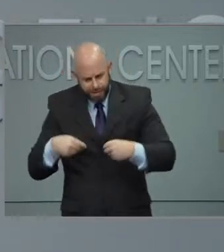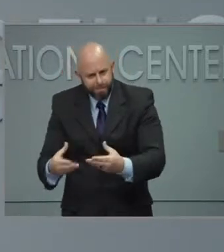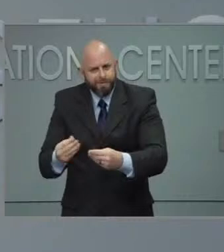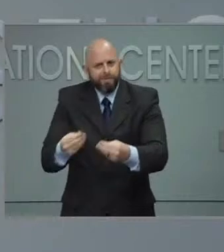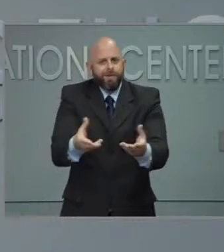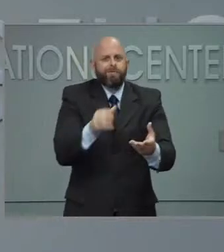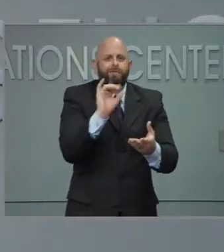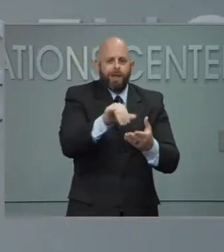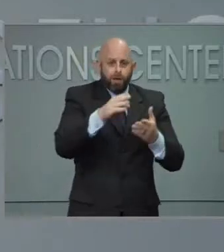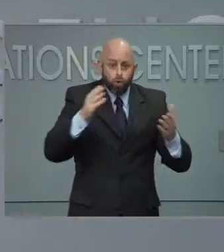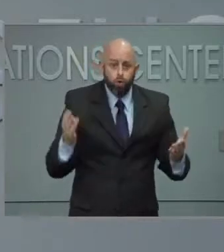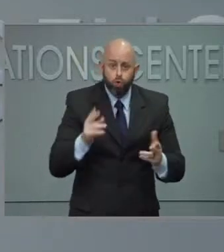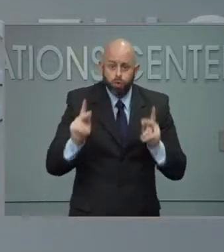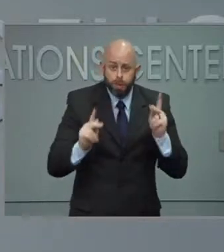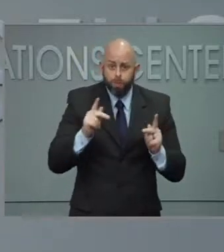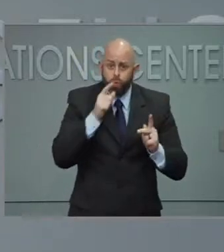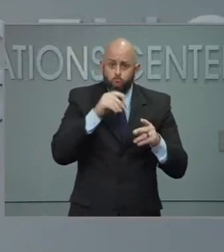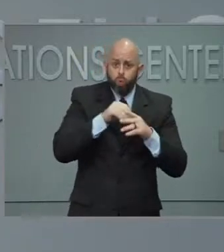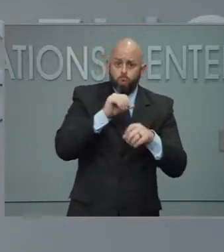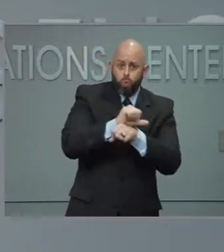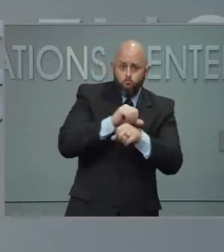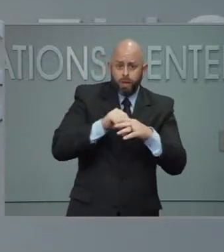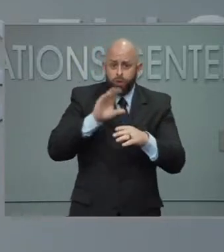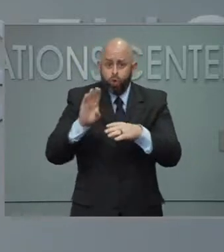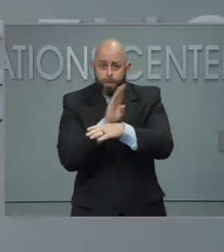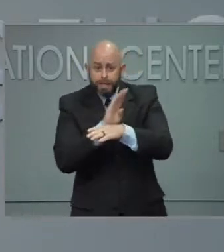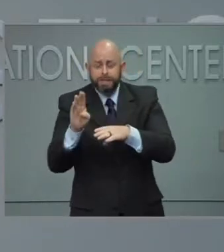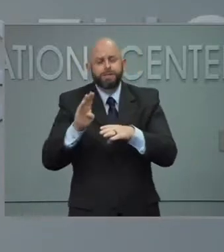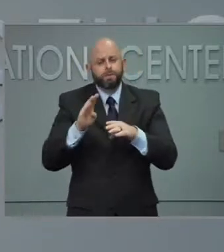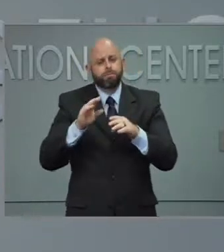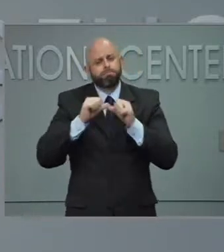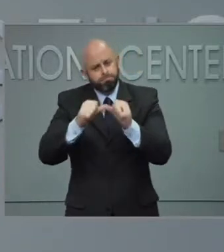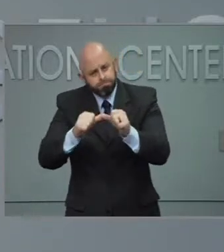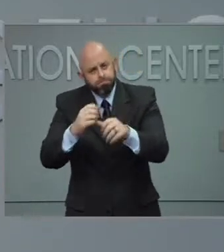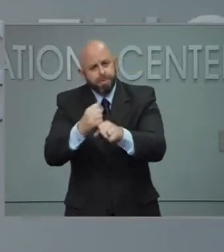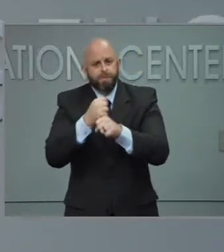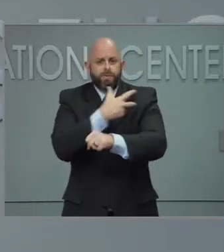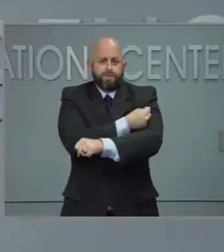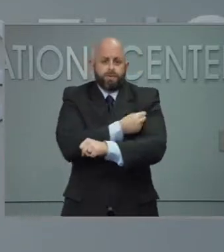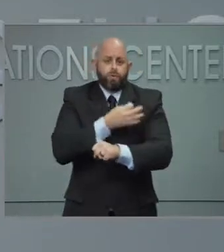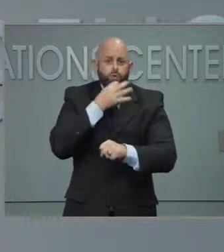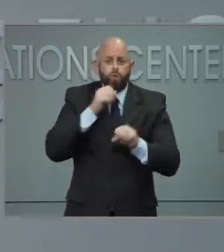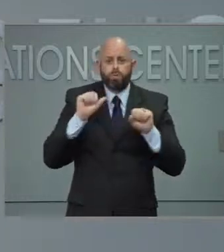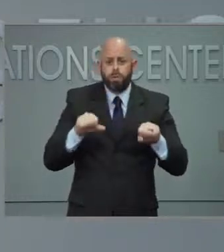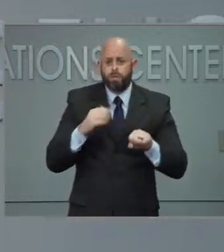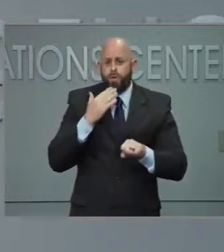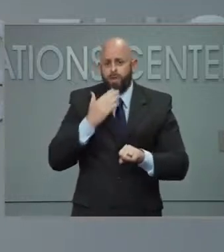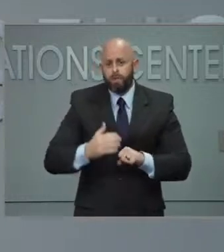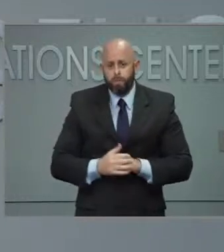who do work in your businesses to get vaccinated as soon as possible. Thank you.